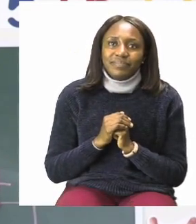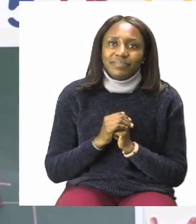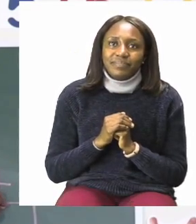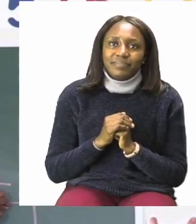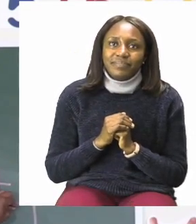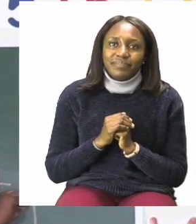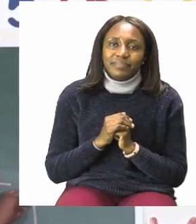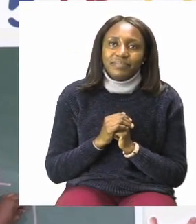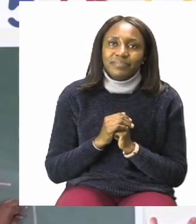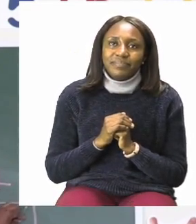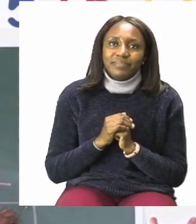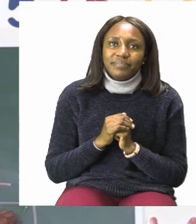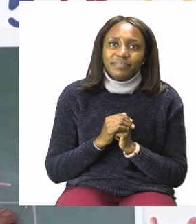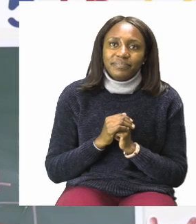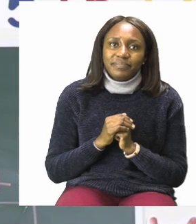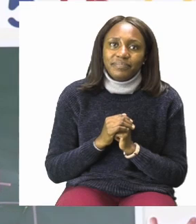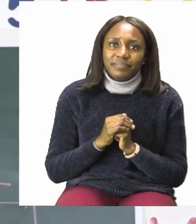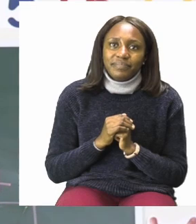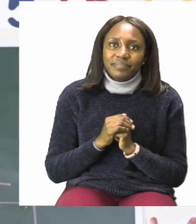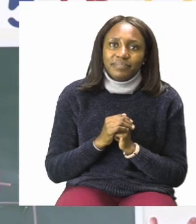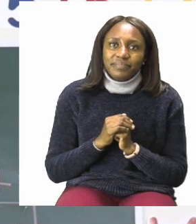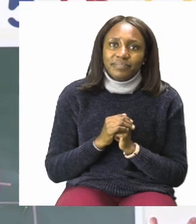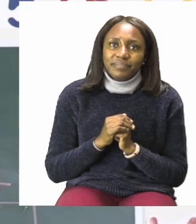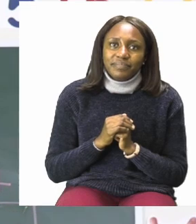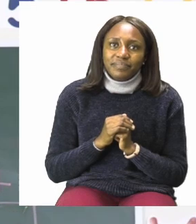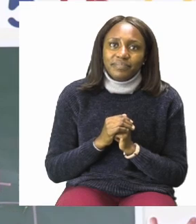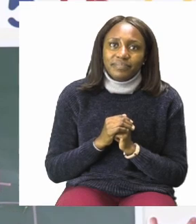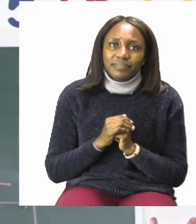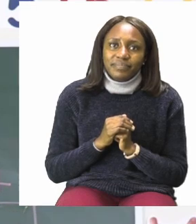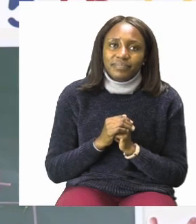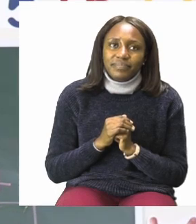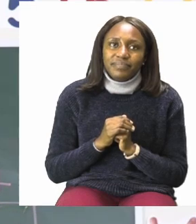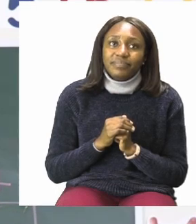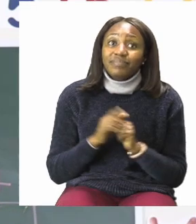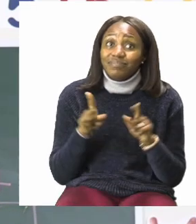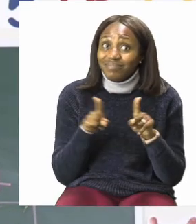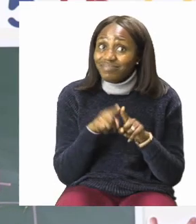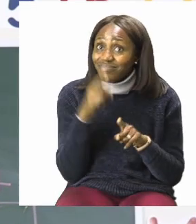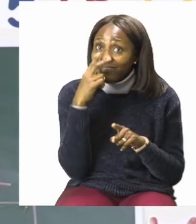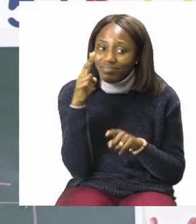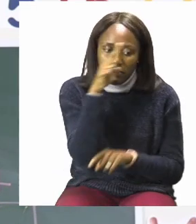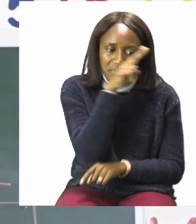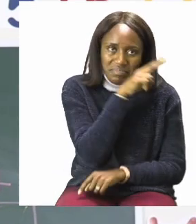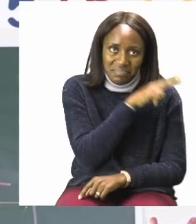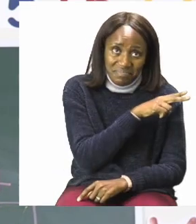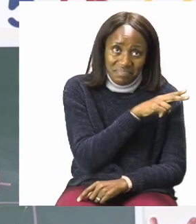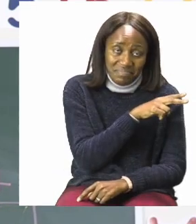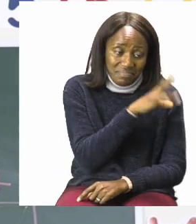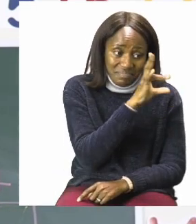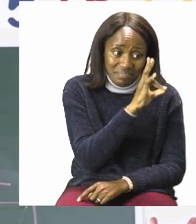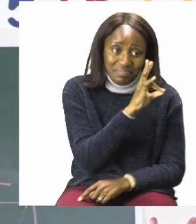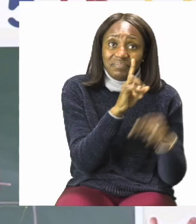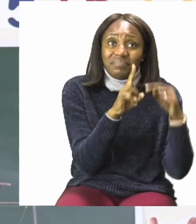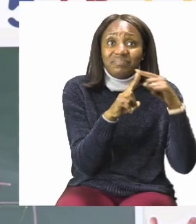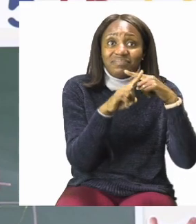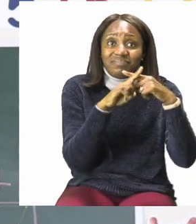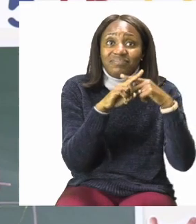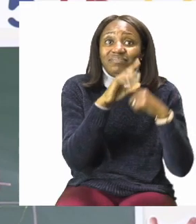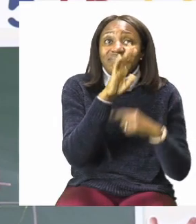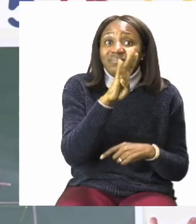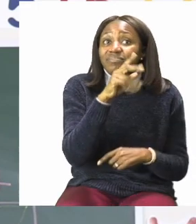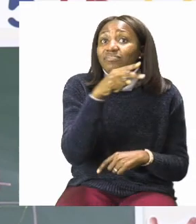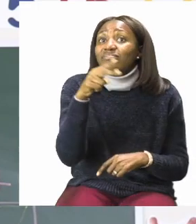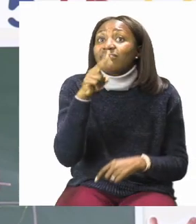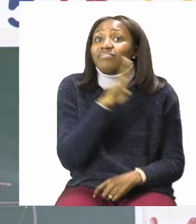us 7, which is also the reverse of the last sum, where it said 7